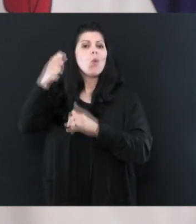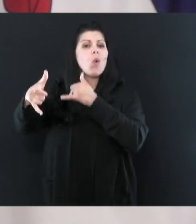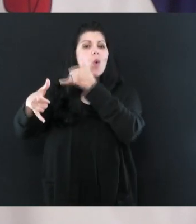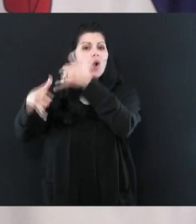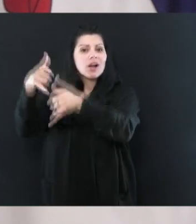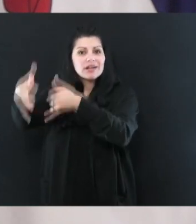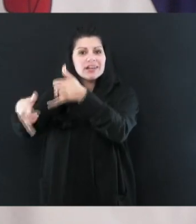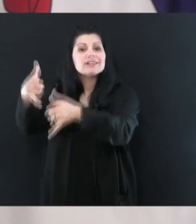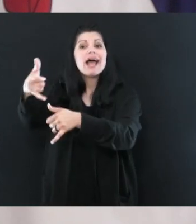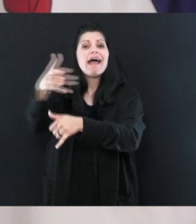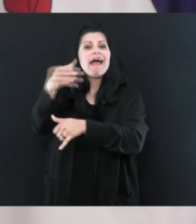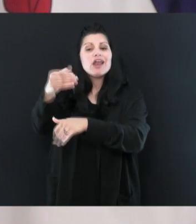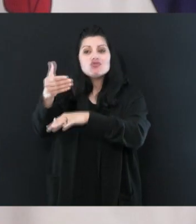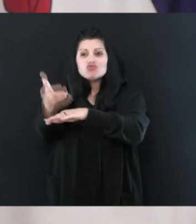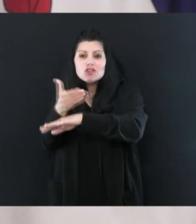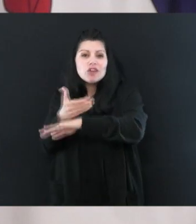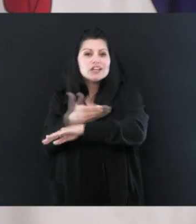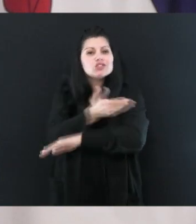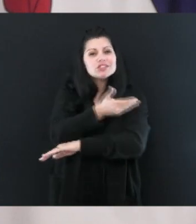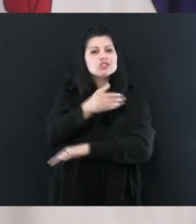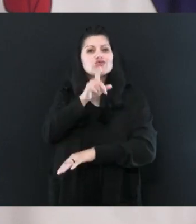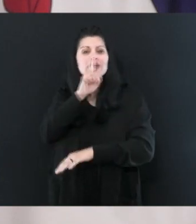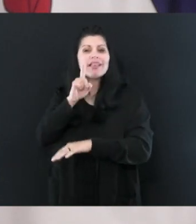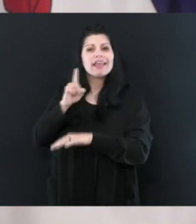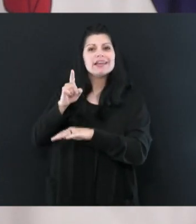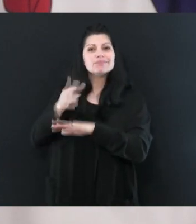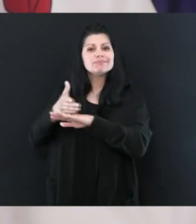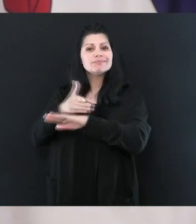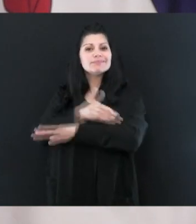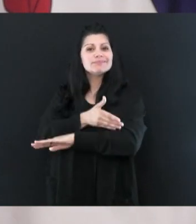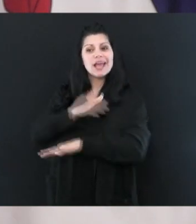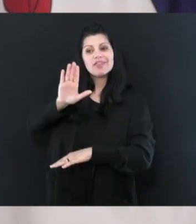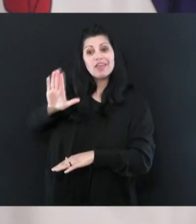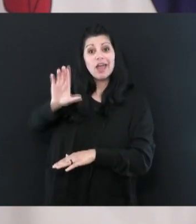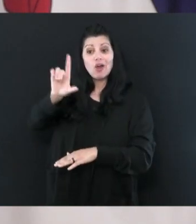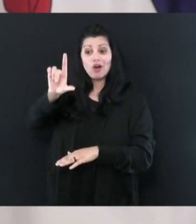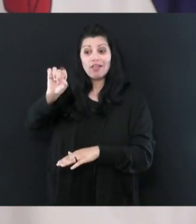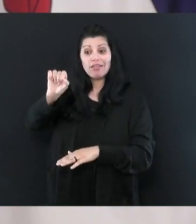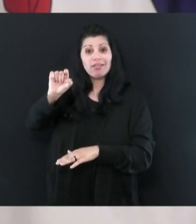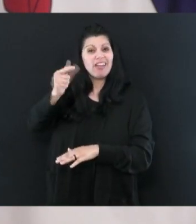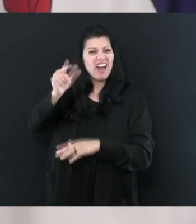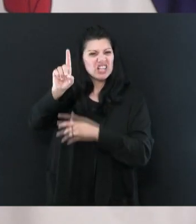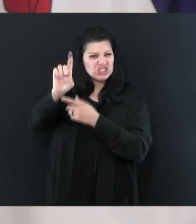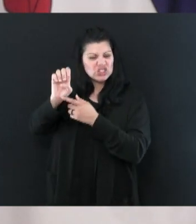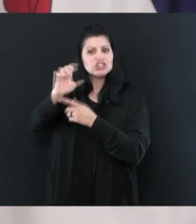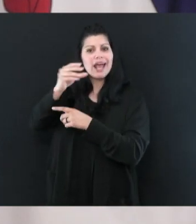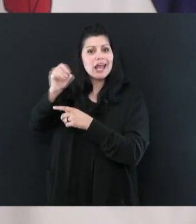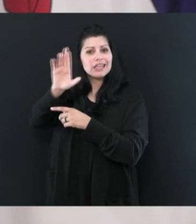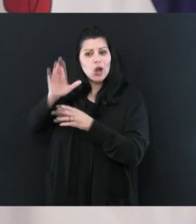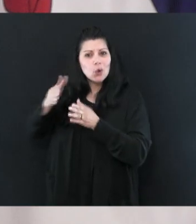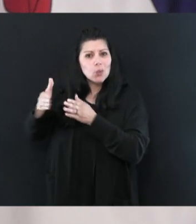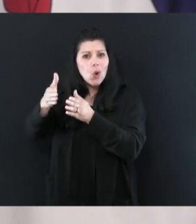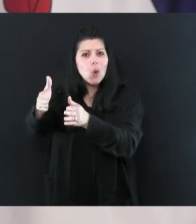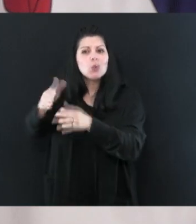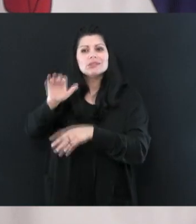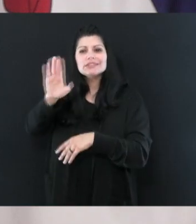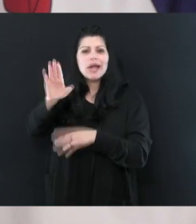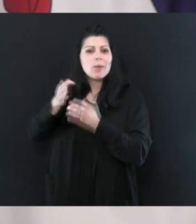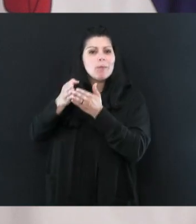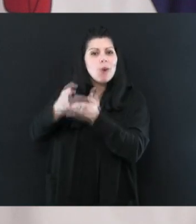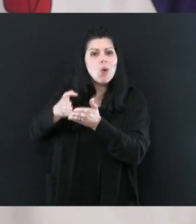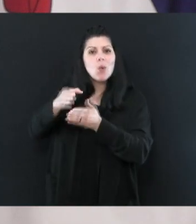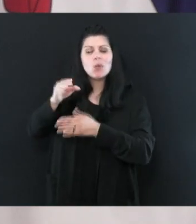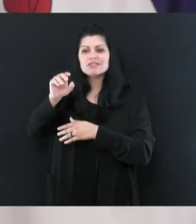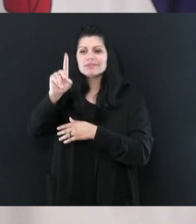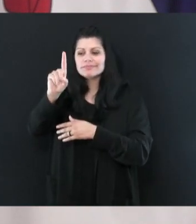of renovations and upgrades to not only the lodge, but to roads and the boat docks and all kinds of